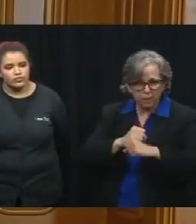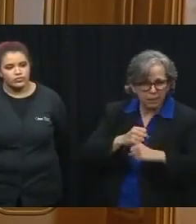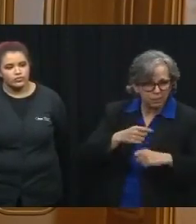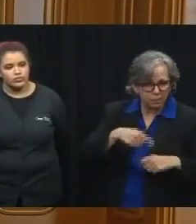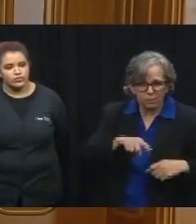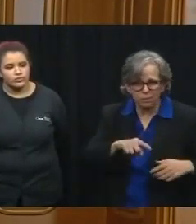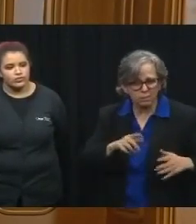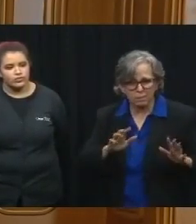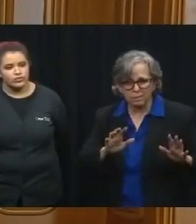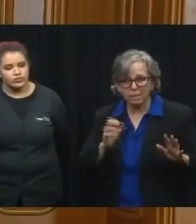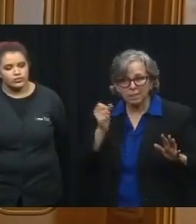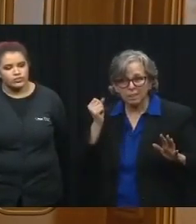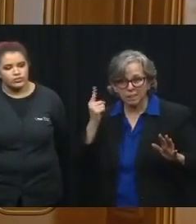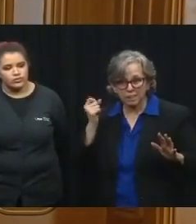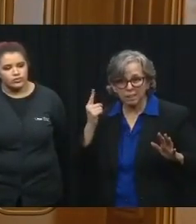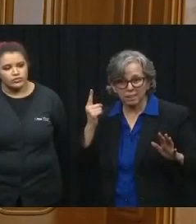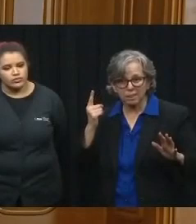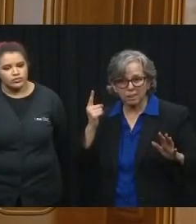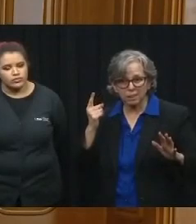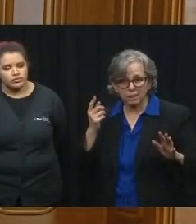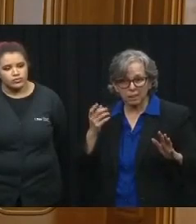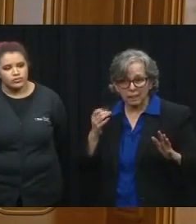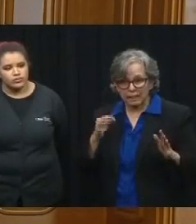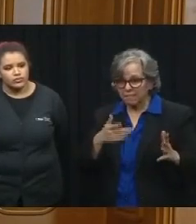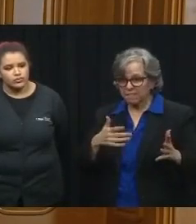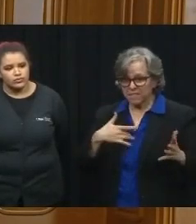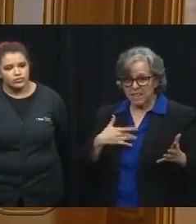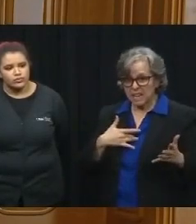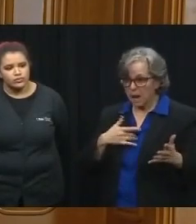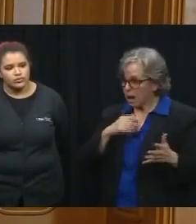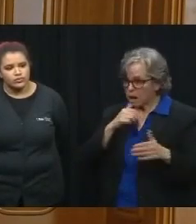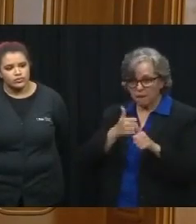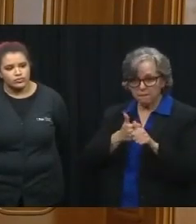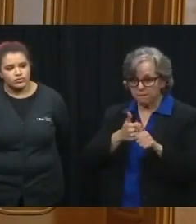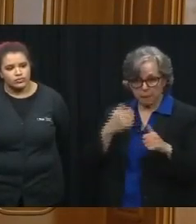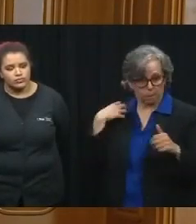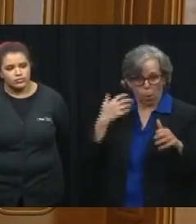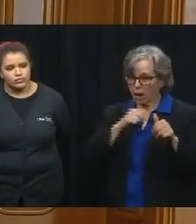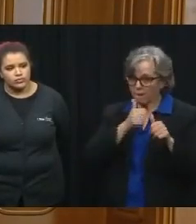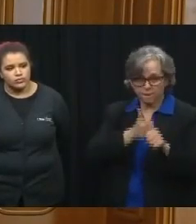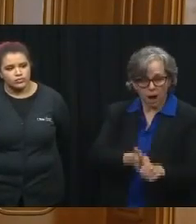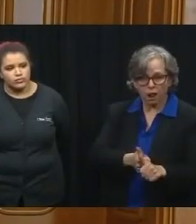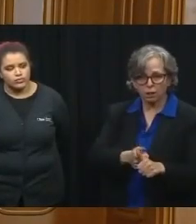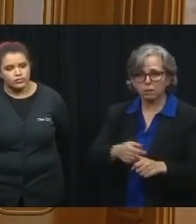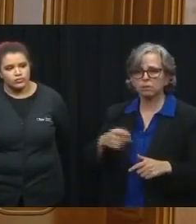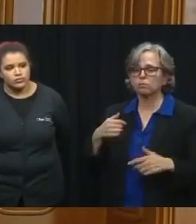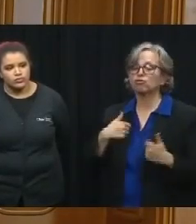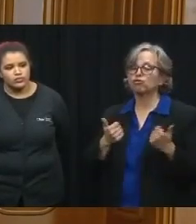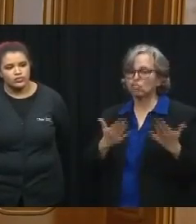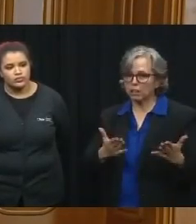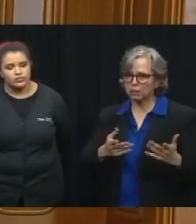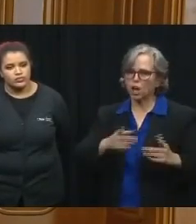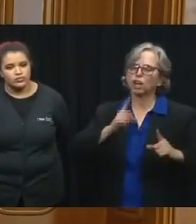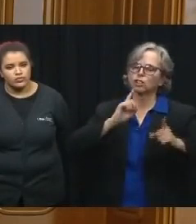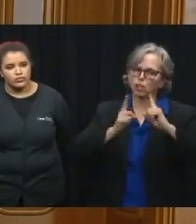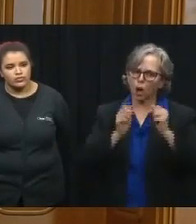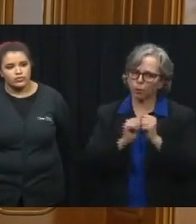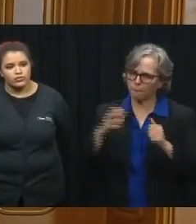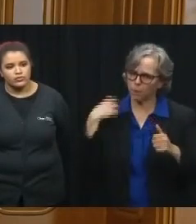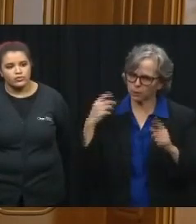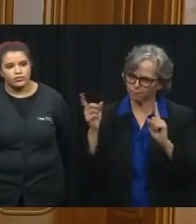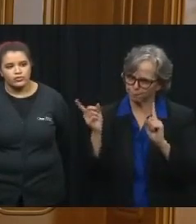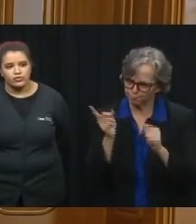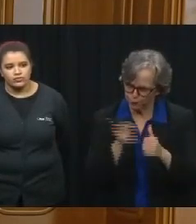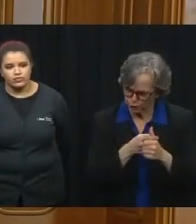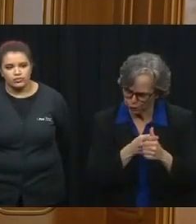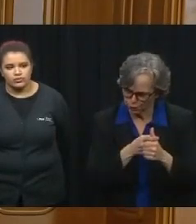the employee are being followed, they have, I would suggest, they first talk to the employer. But if they're